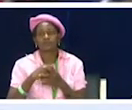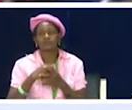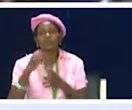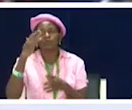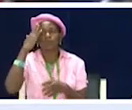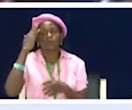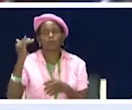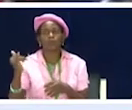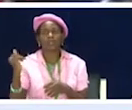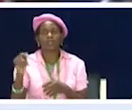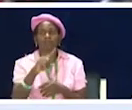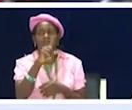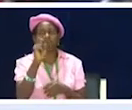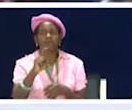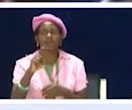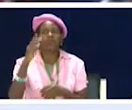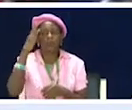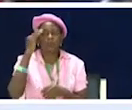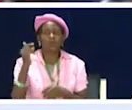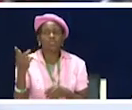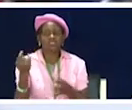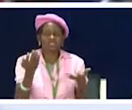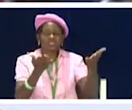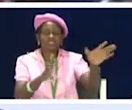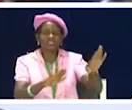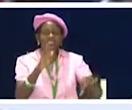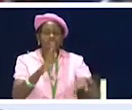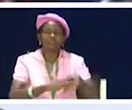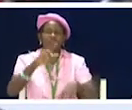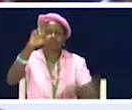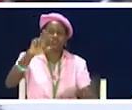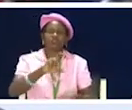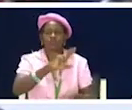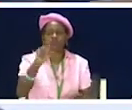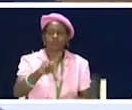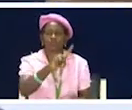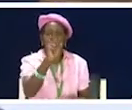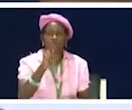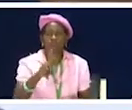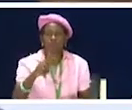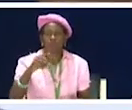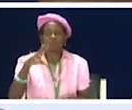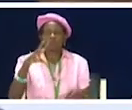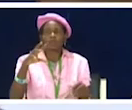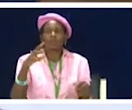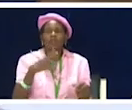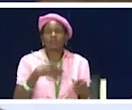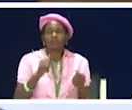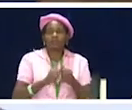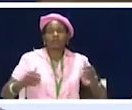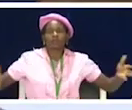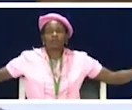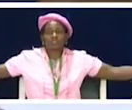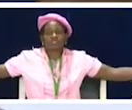Why the death on the cross? So he could stretch out